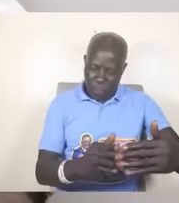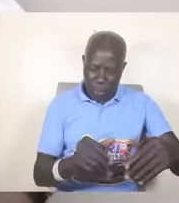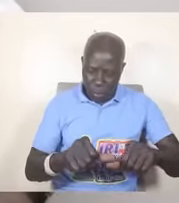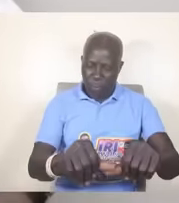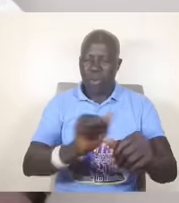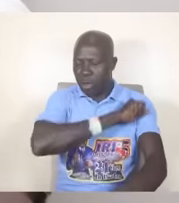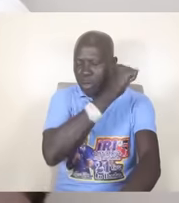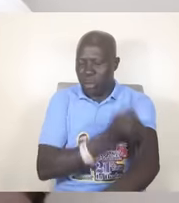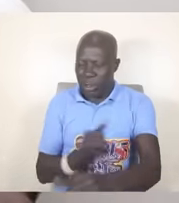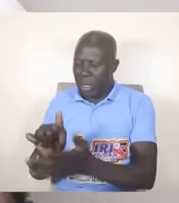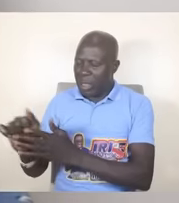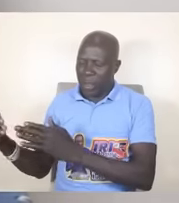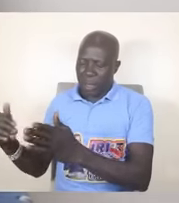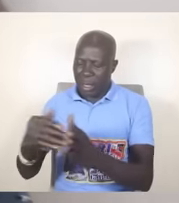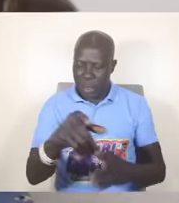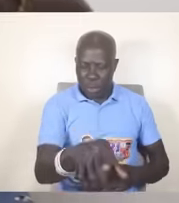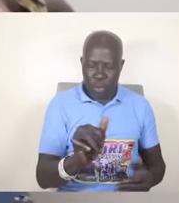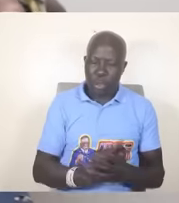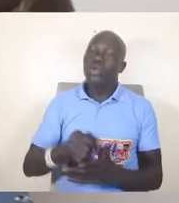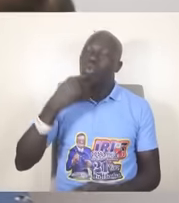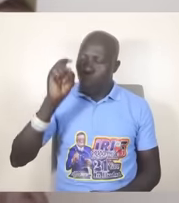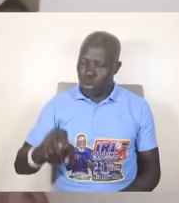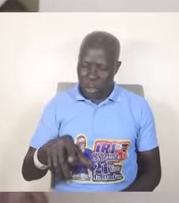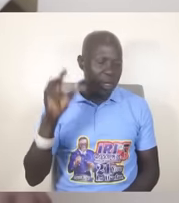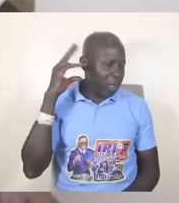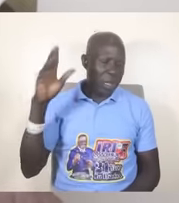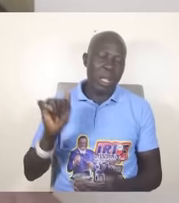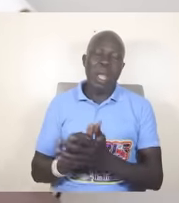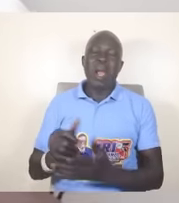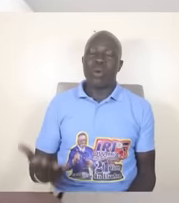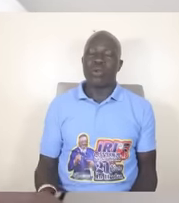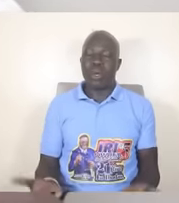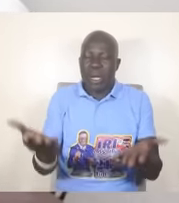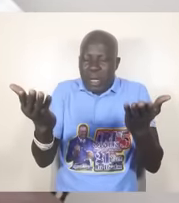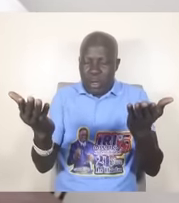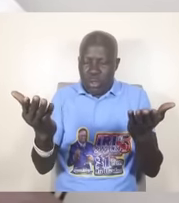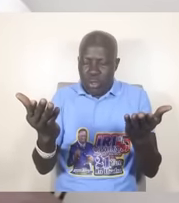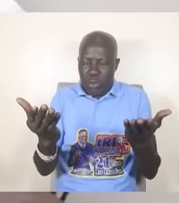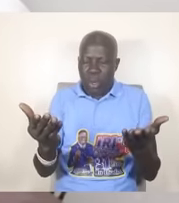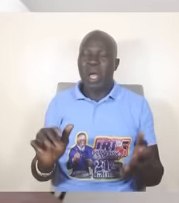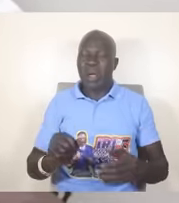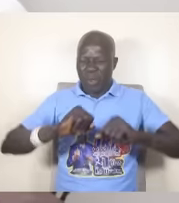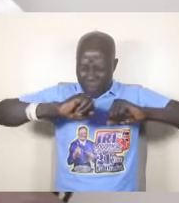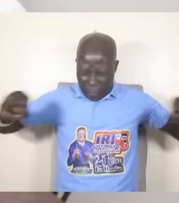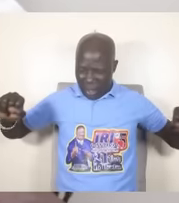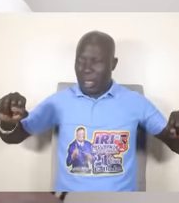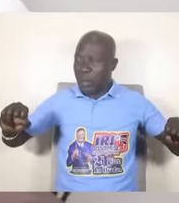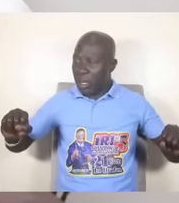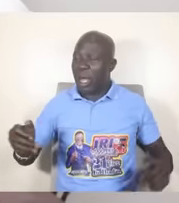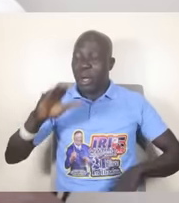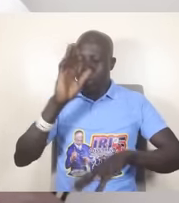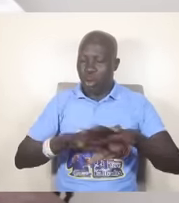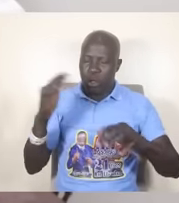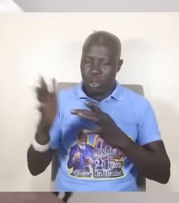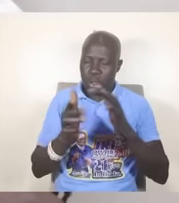And follow his authority. To won da e te si. That there be a certain. Dani ko bo. You certain. Mo fe ko dide do. I want to stand on your feet. Wa faraya. You will not decide. Wa gbe